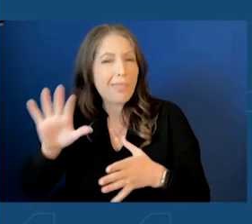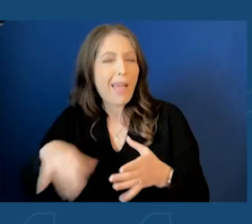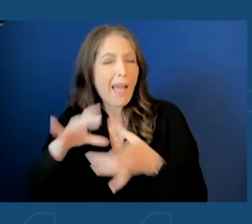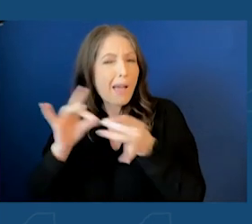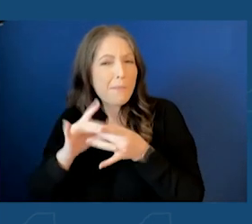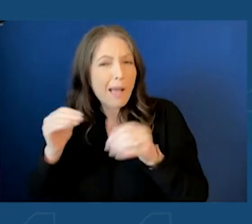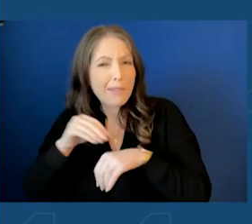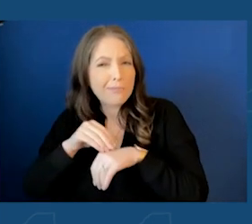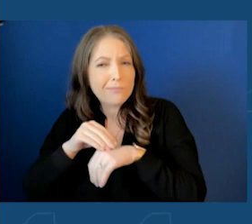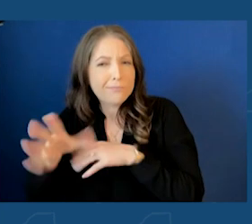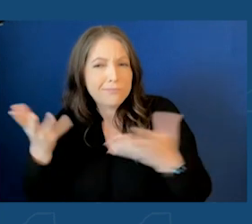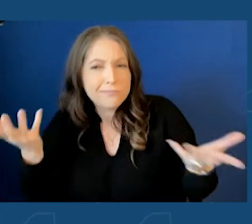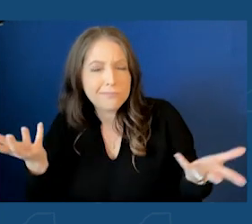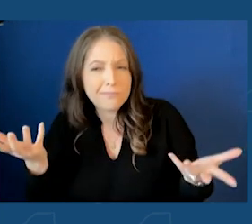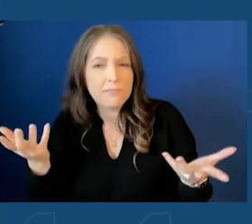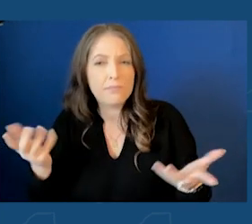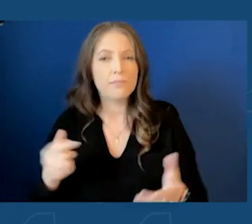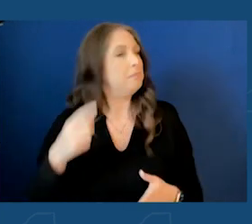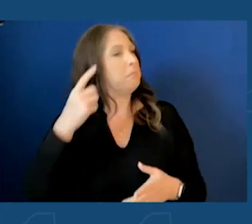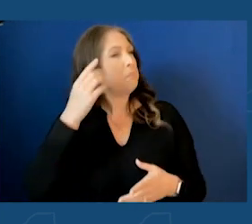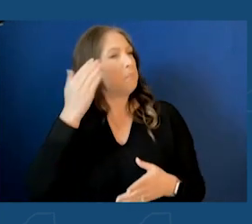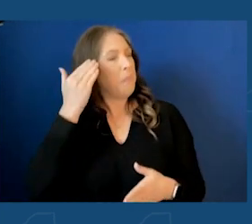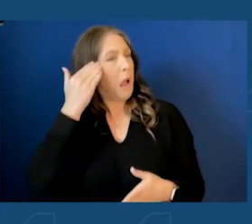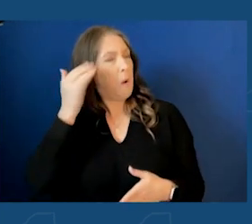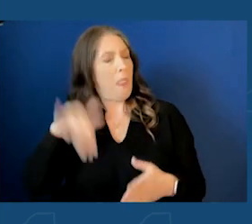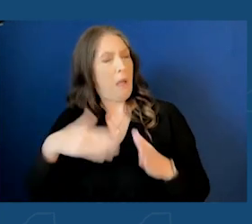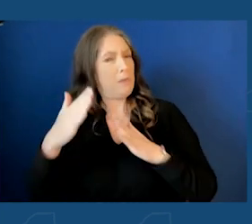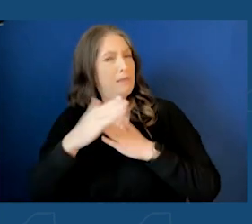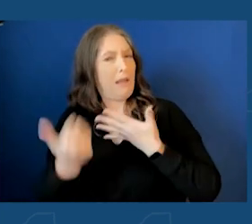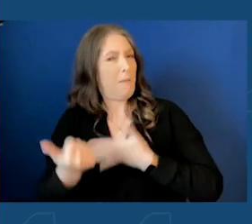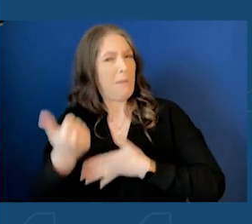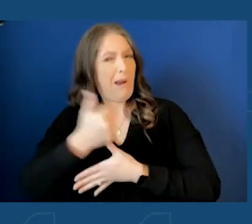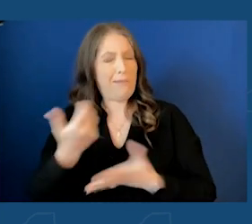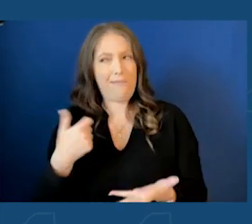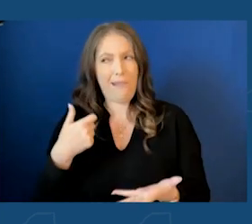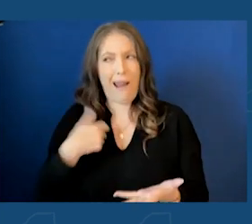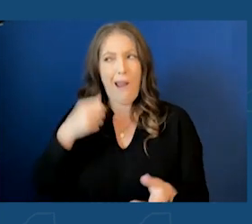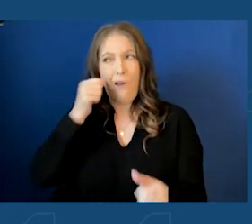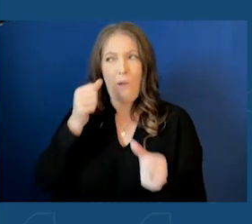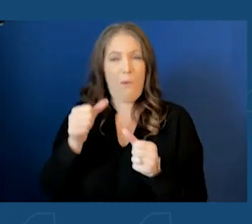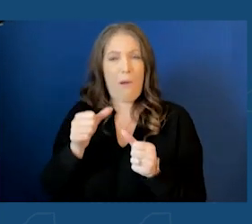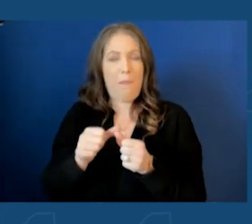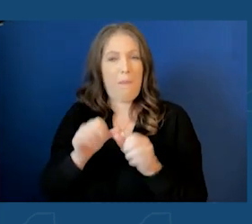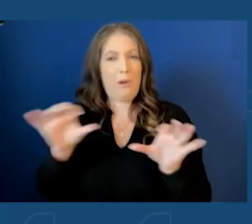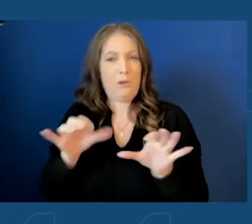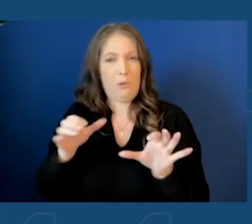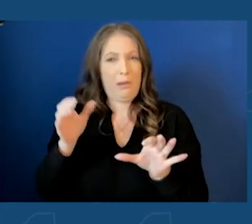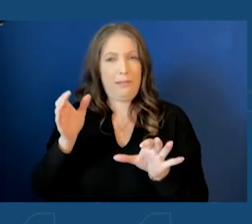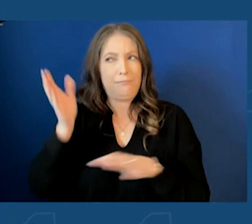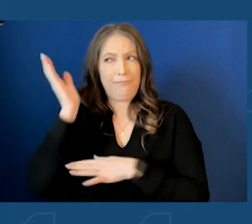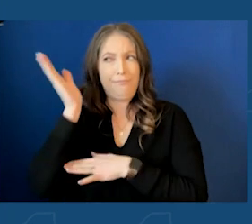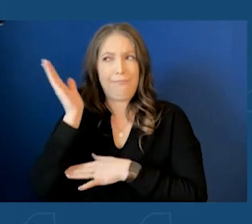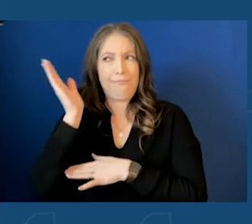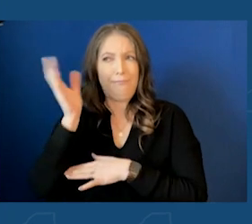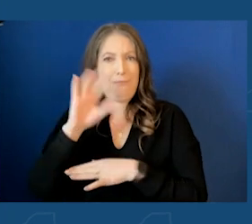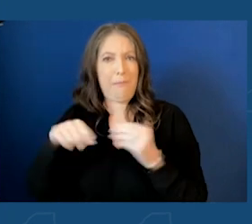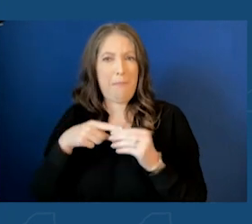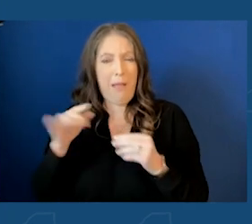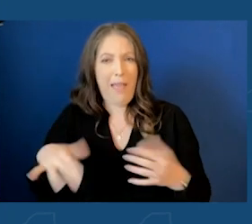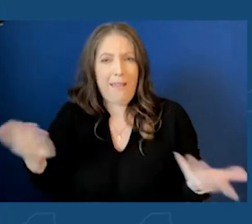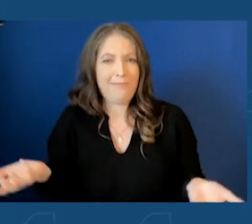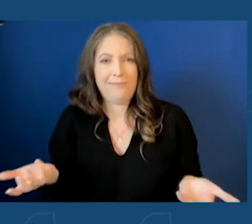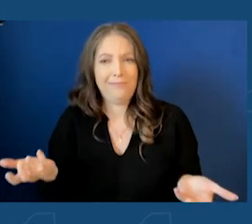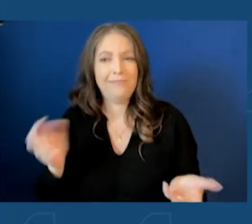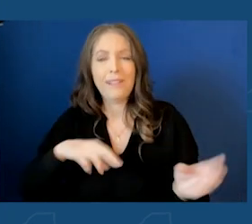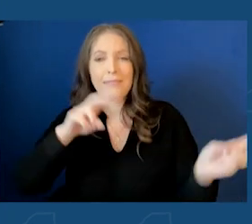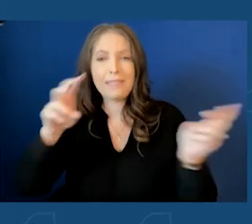sure where that was considered a top priority of ours, given that I don't recall even doing a press conference on that. I don't think, it's just one of those issues that came